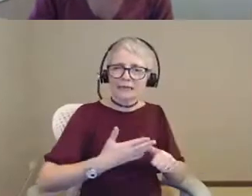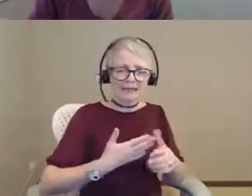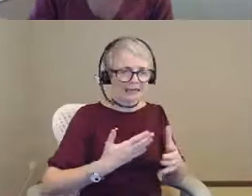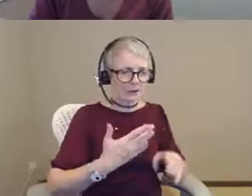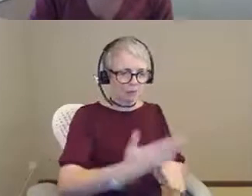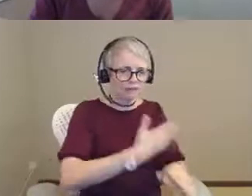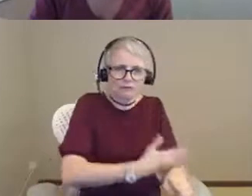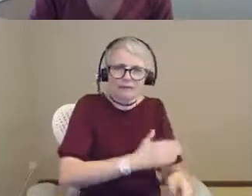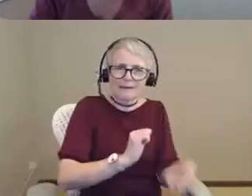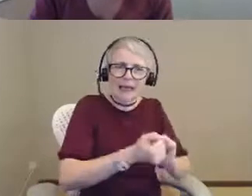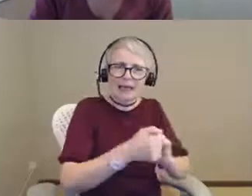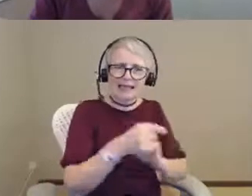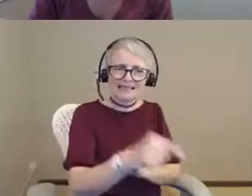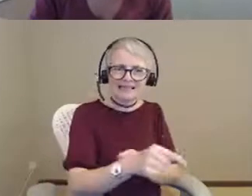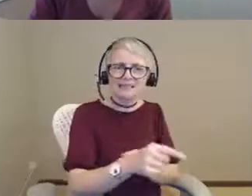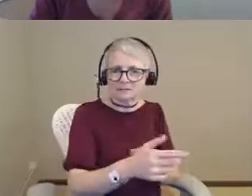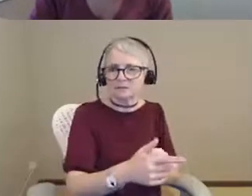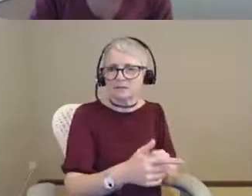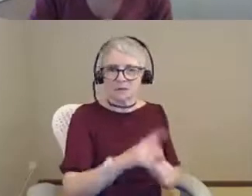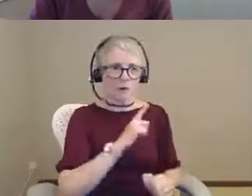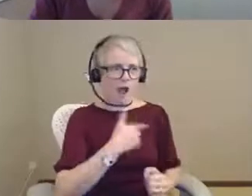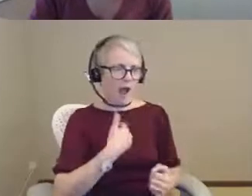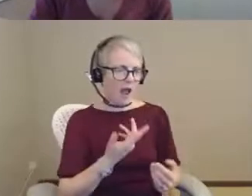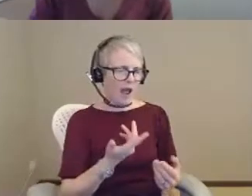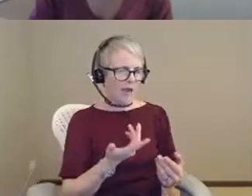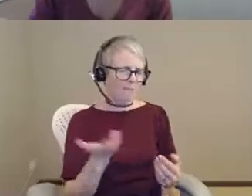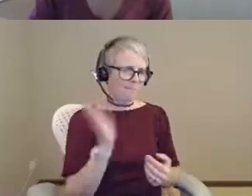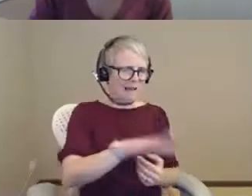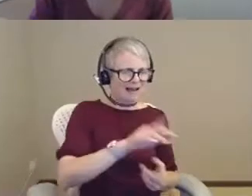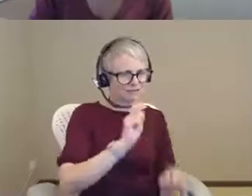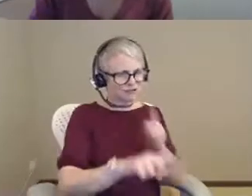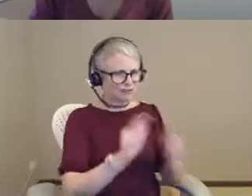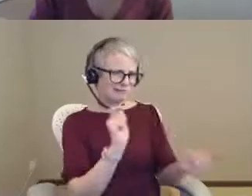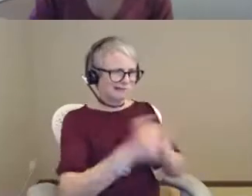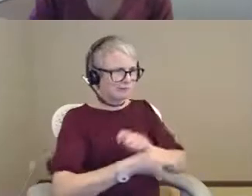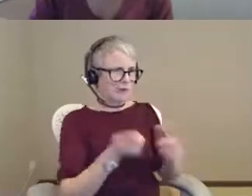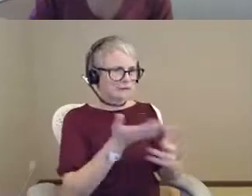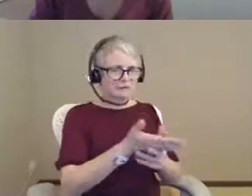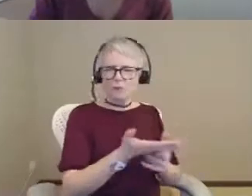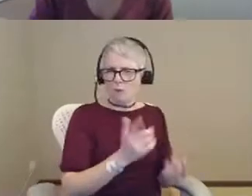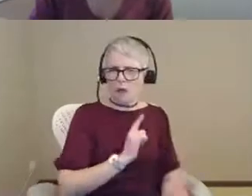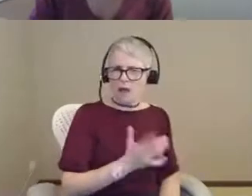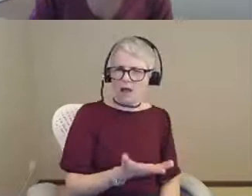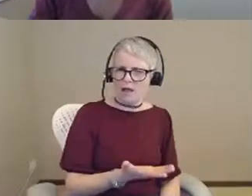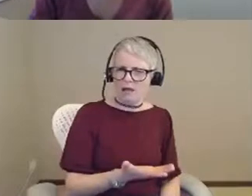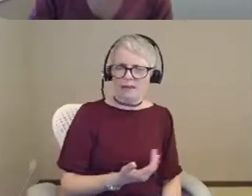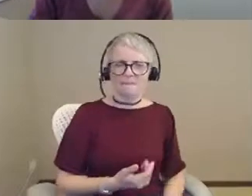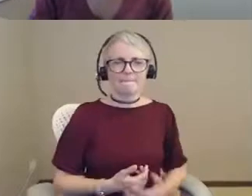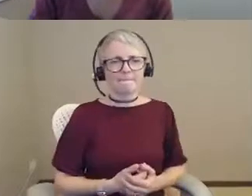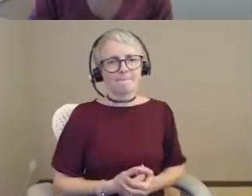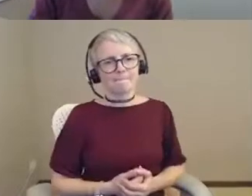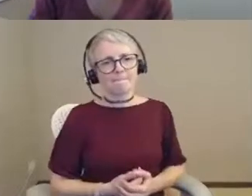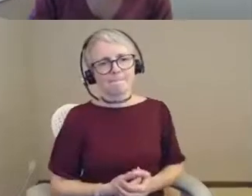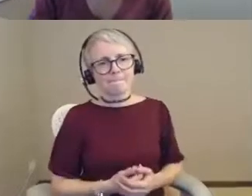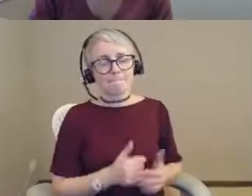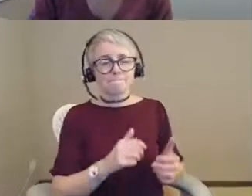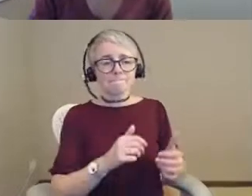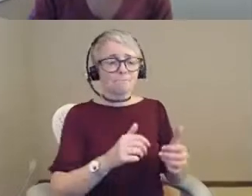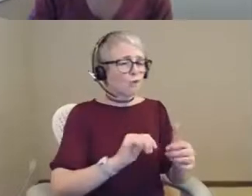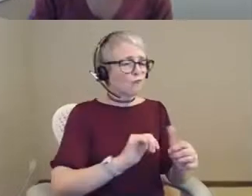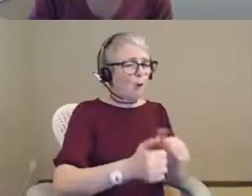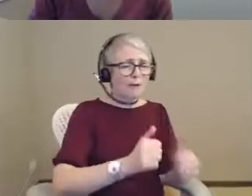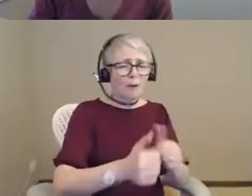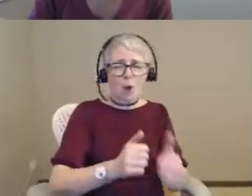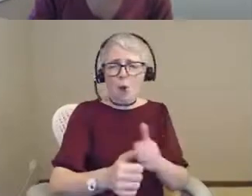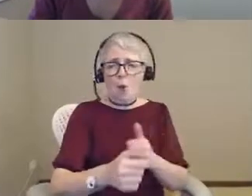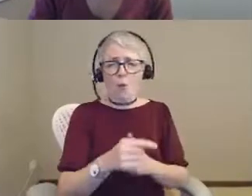back and retrofit all of that? So that's an area that I'd love to see. Now, when you've got tools like with dominKnow and with Evolve,